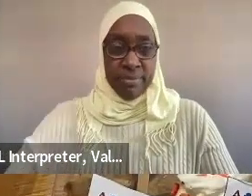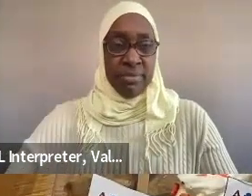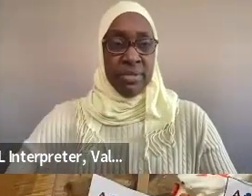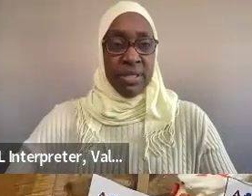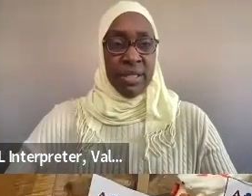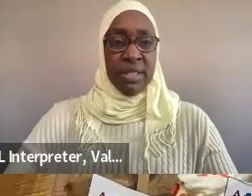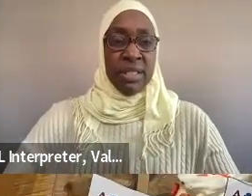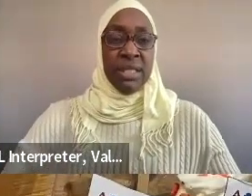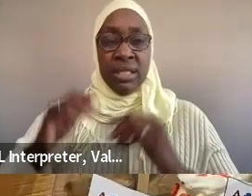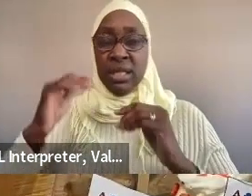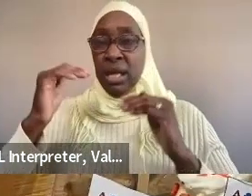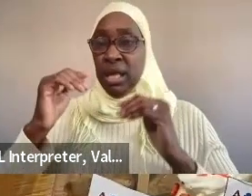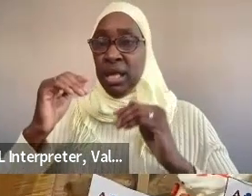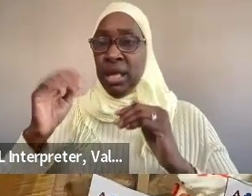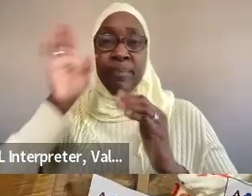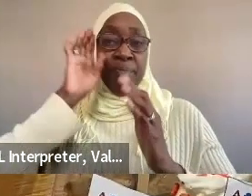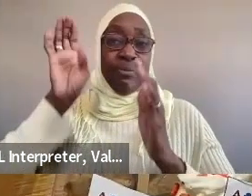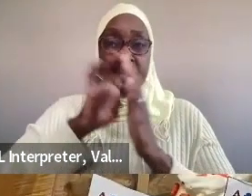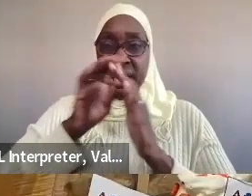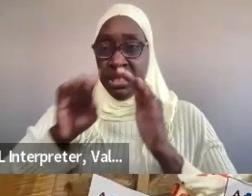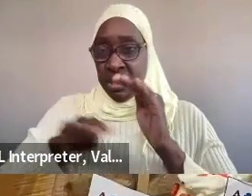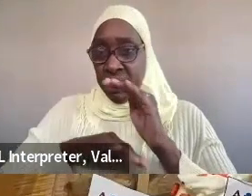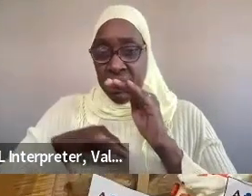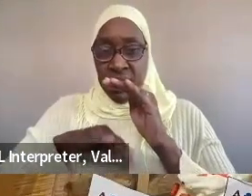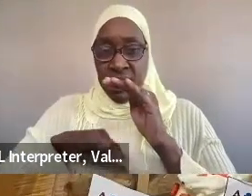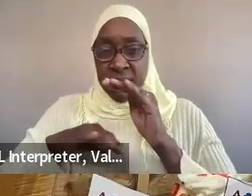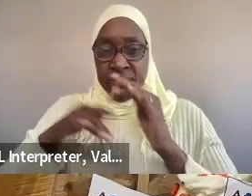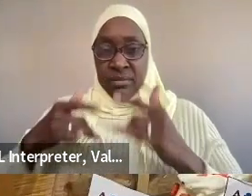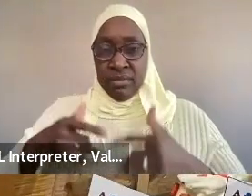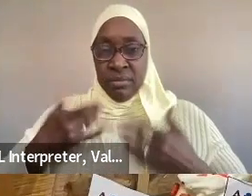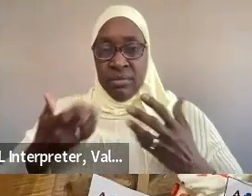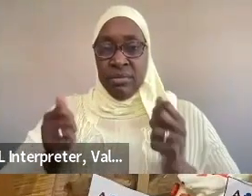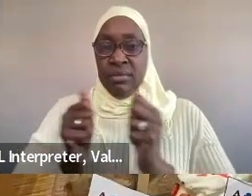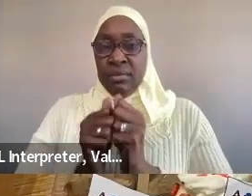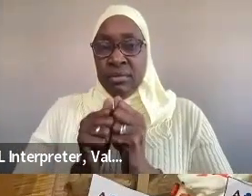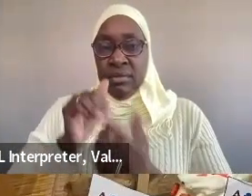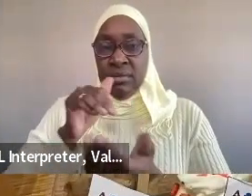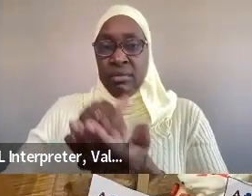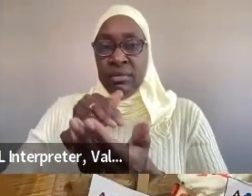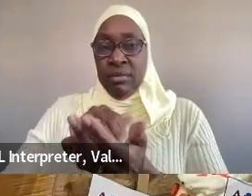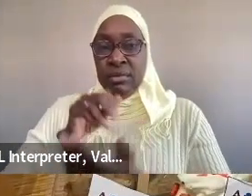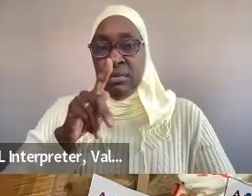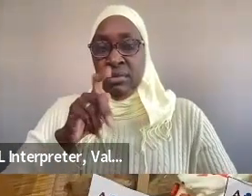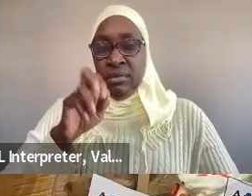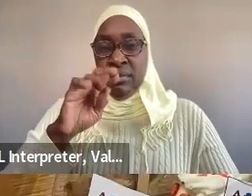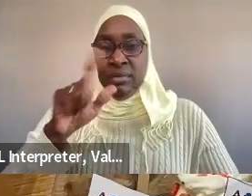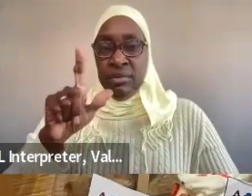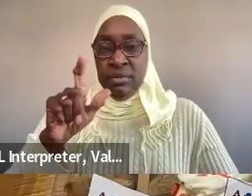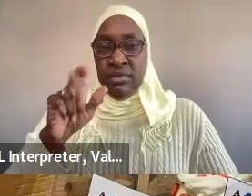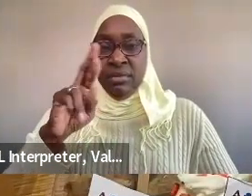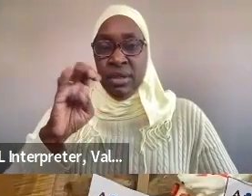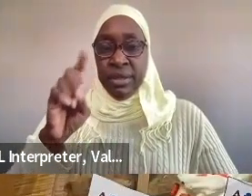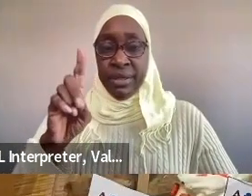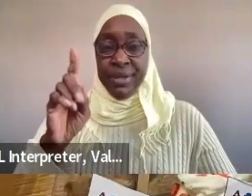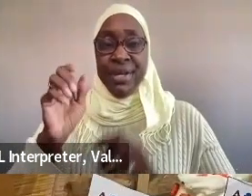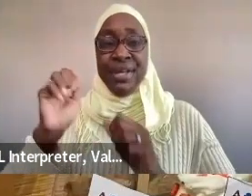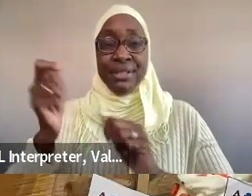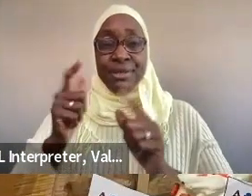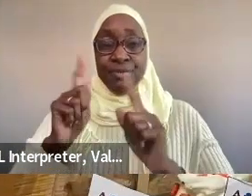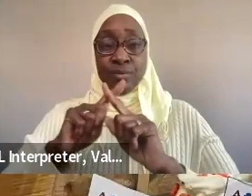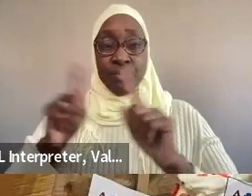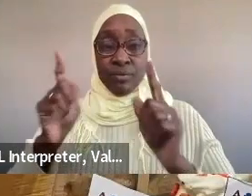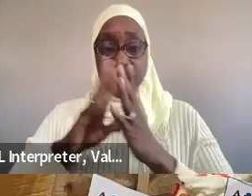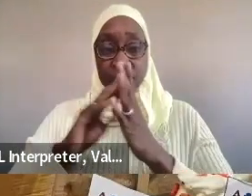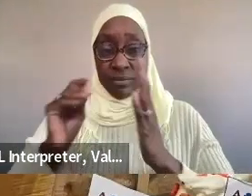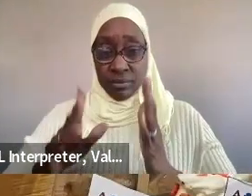picture below it is the event with Dr. Carl Reed and all the different students. And